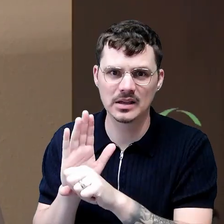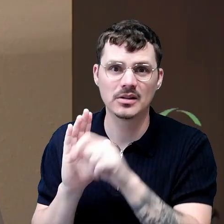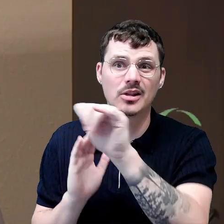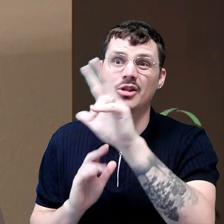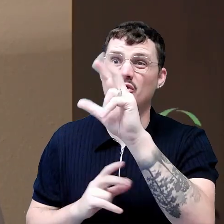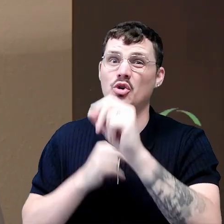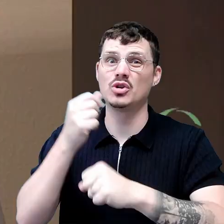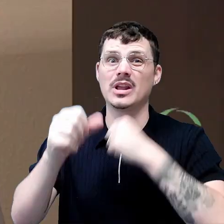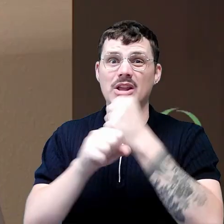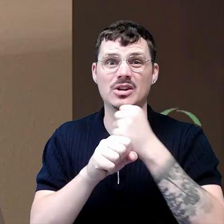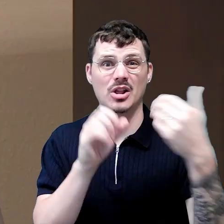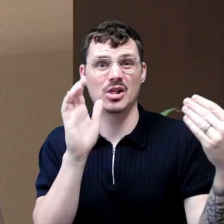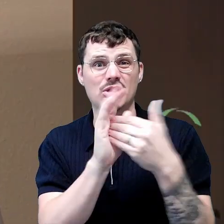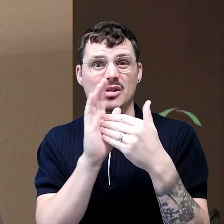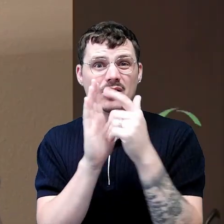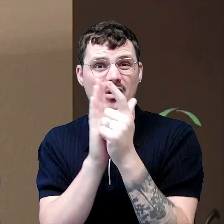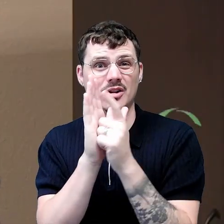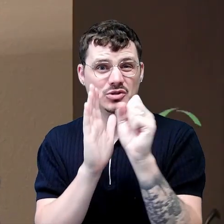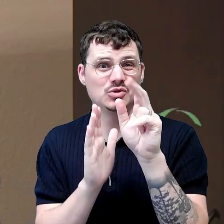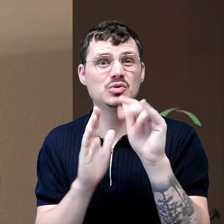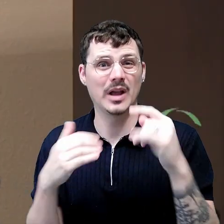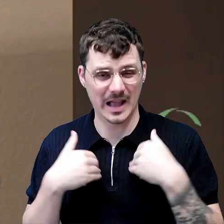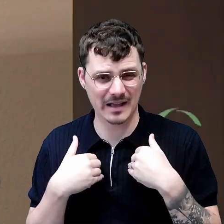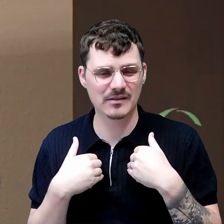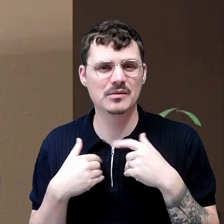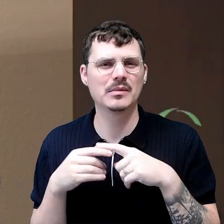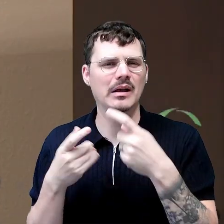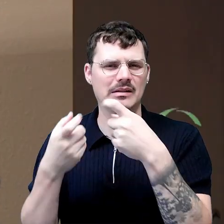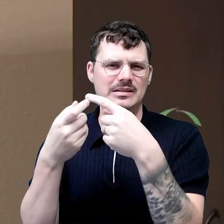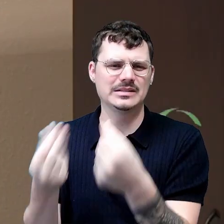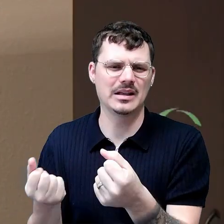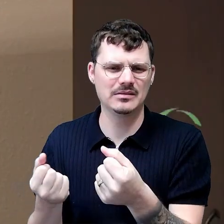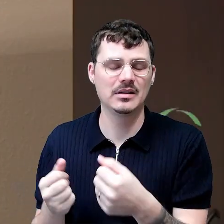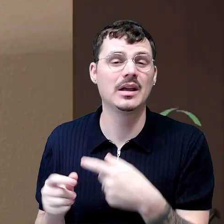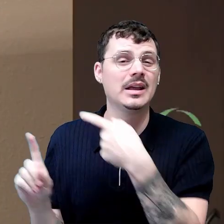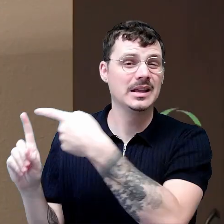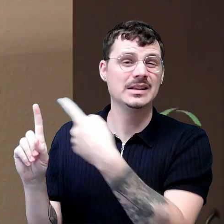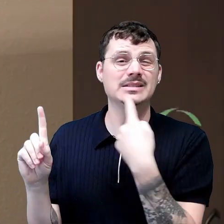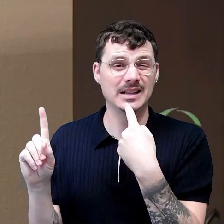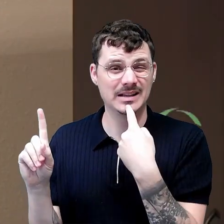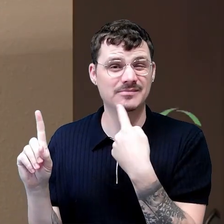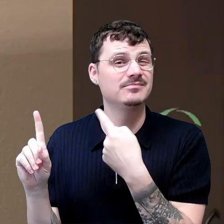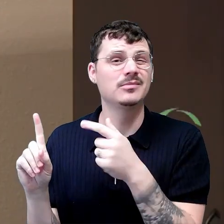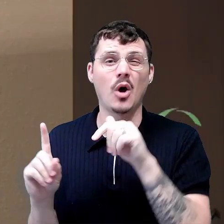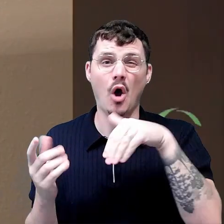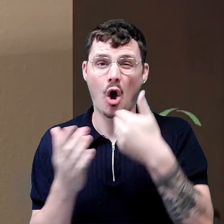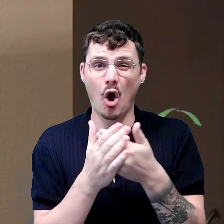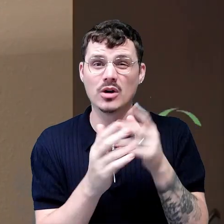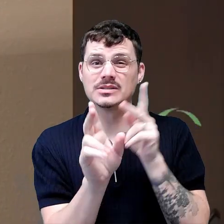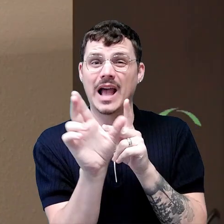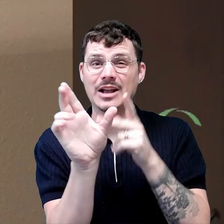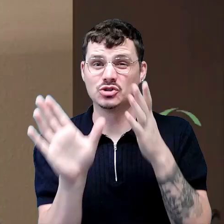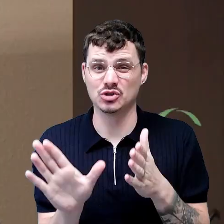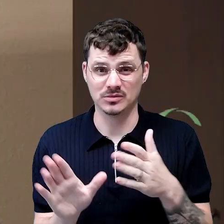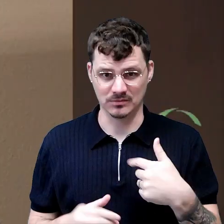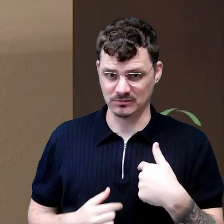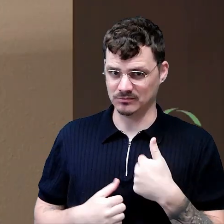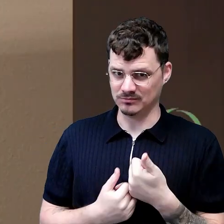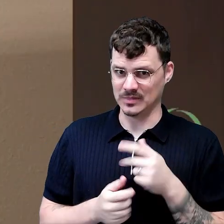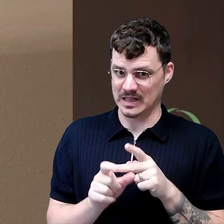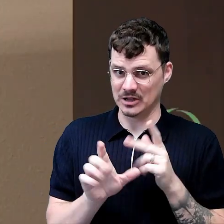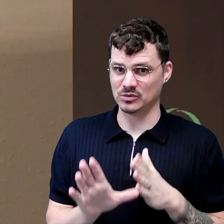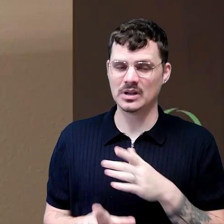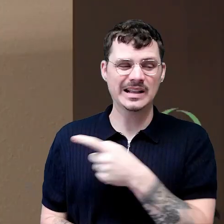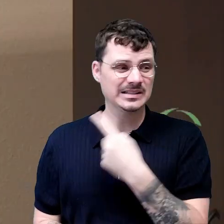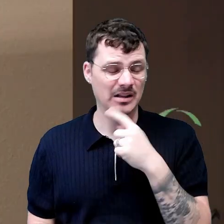a 30-year lawsuit. And, he pretty much said for all the world that all psychiatrists, that would be me, are